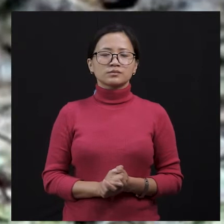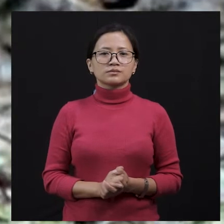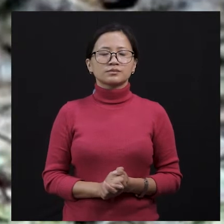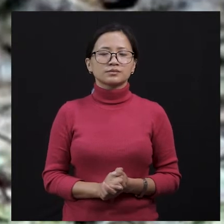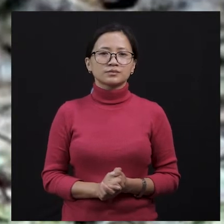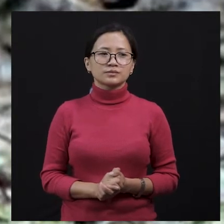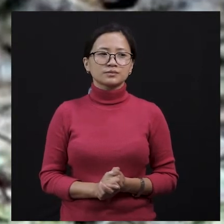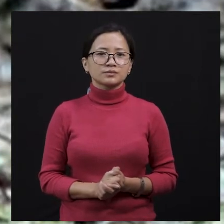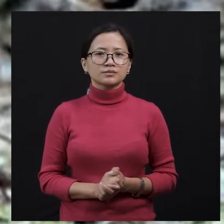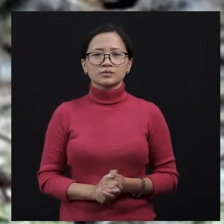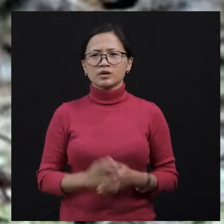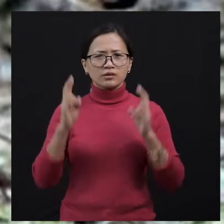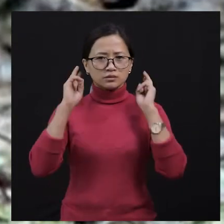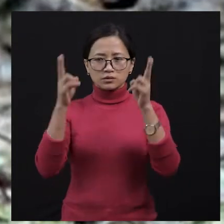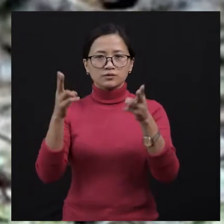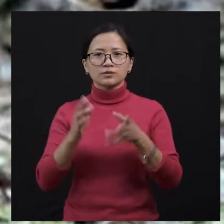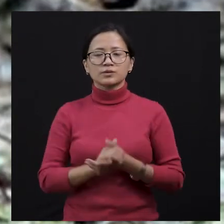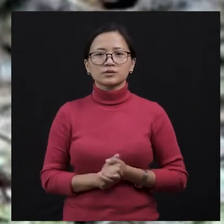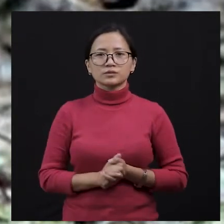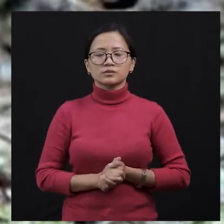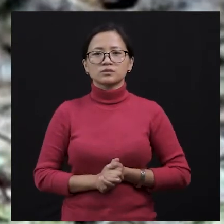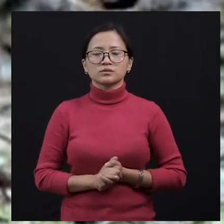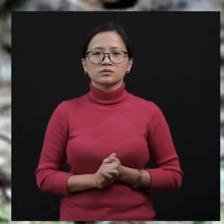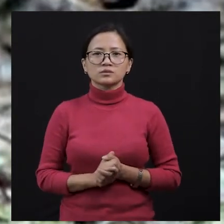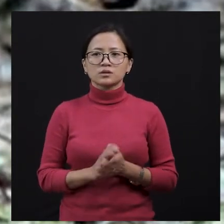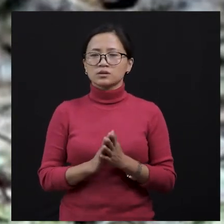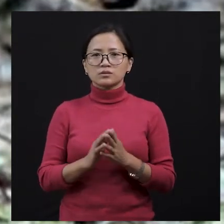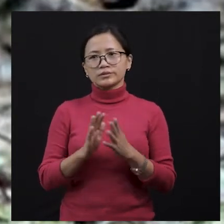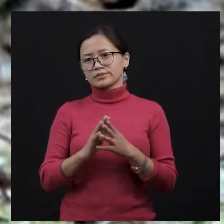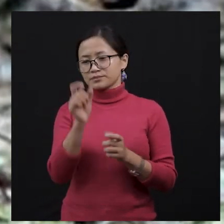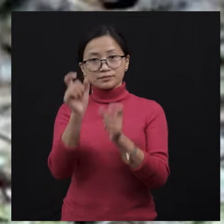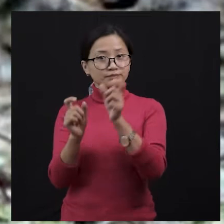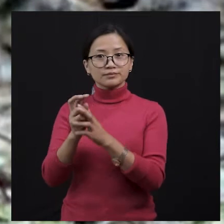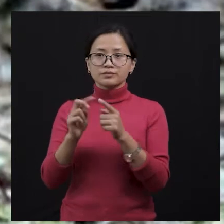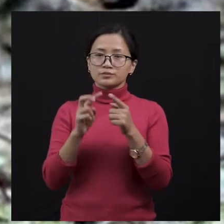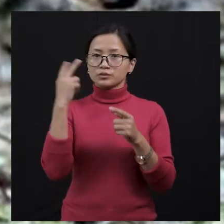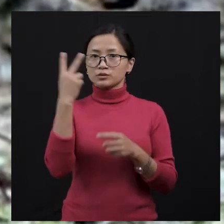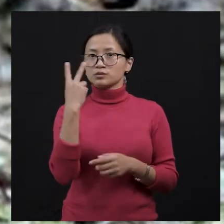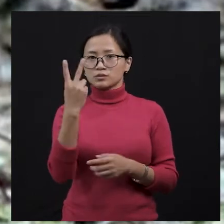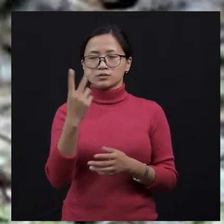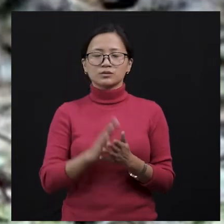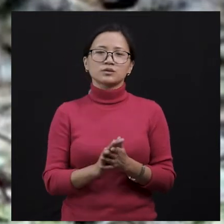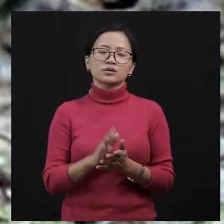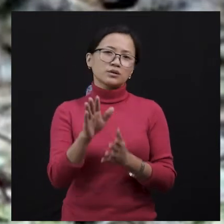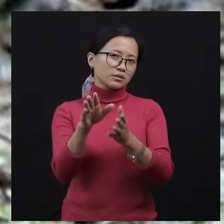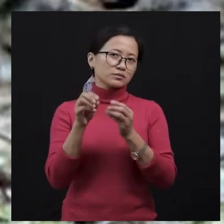Rangapahar Wildlife Sanctuary is very famous. A tourist attraction place,